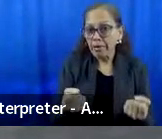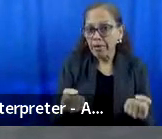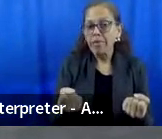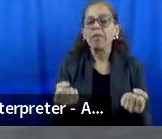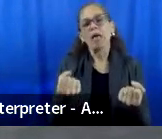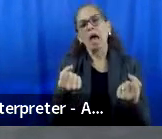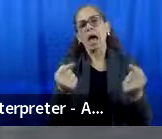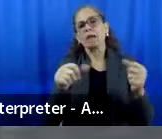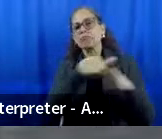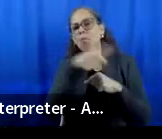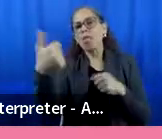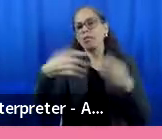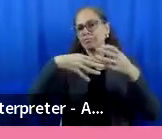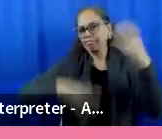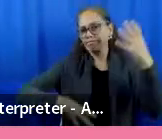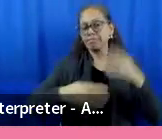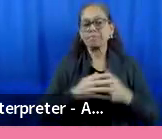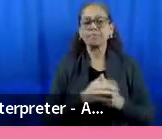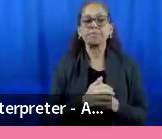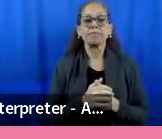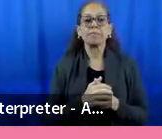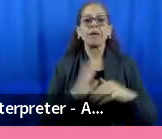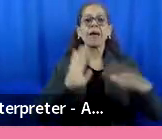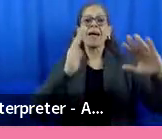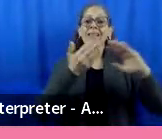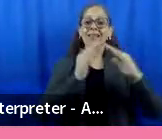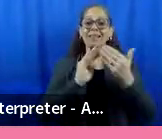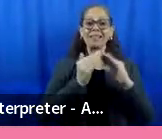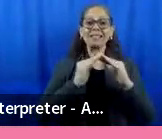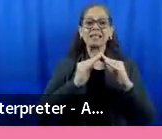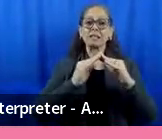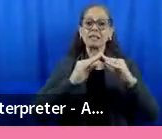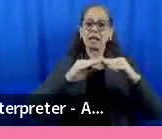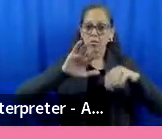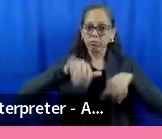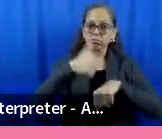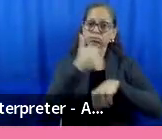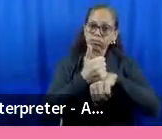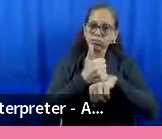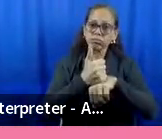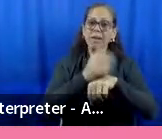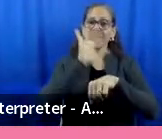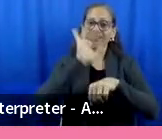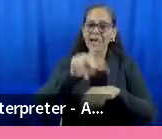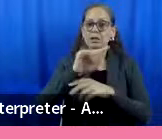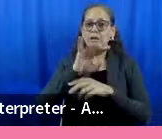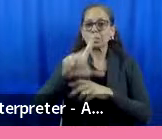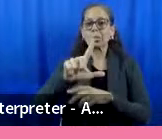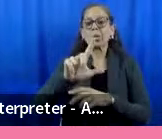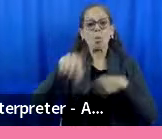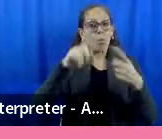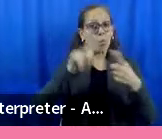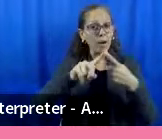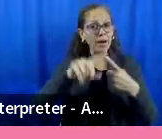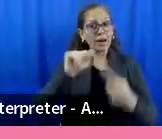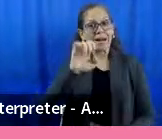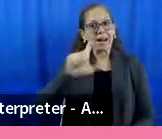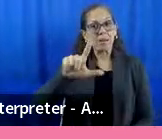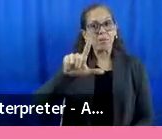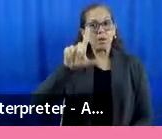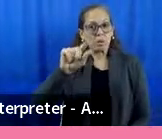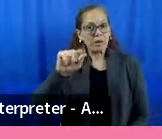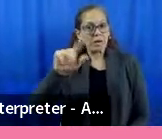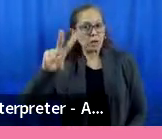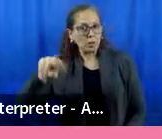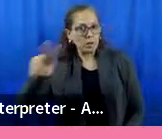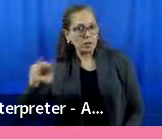more. The city will formally launch the tool in April 2022, and your feedback in the upcoming weeks